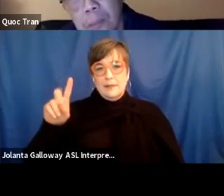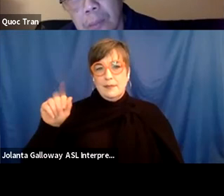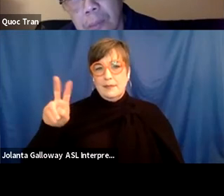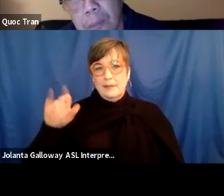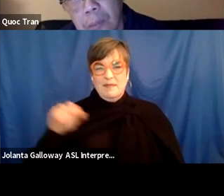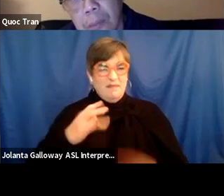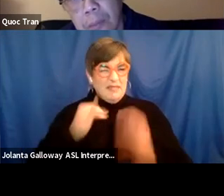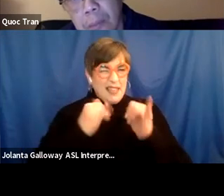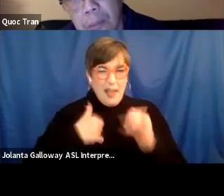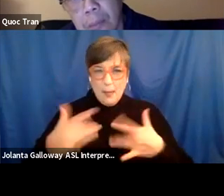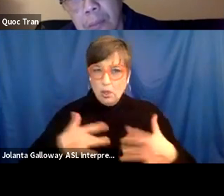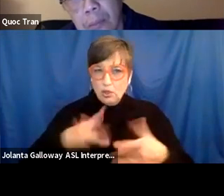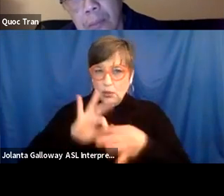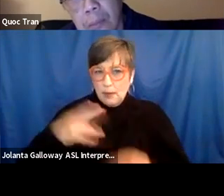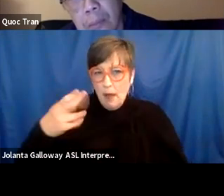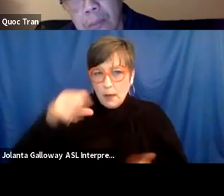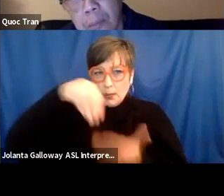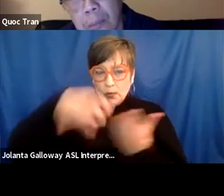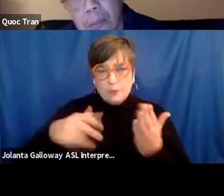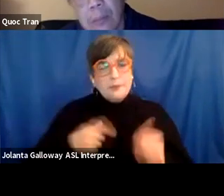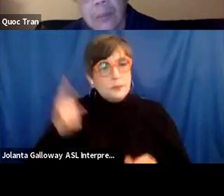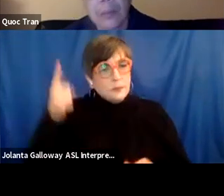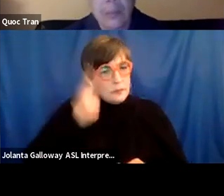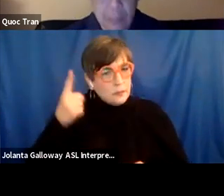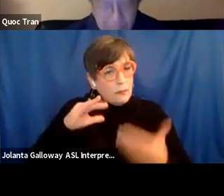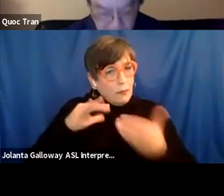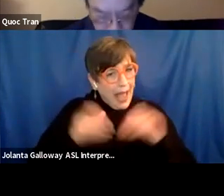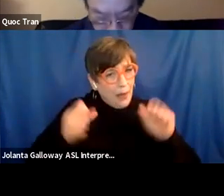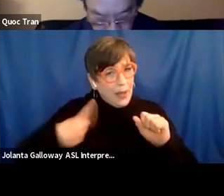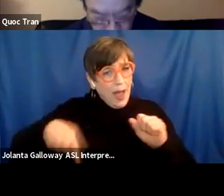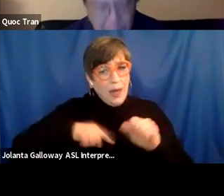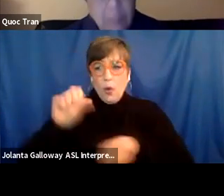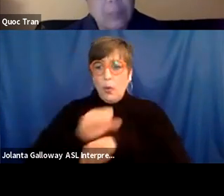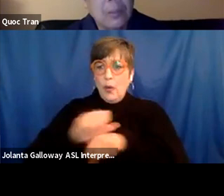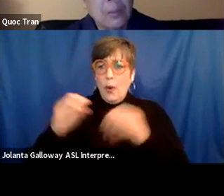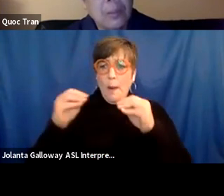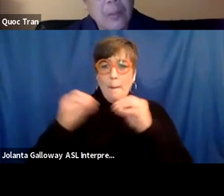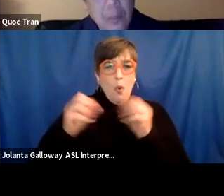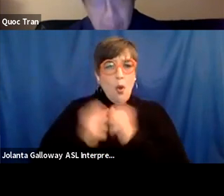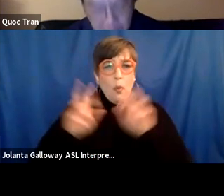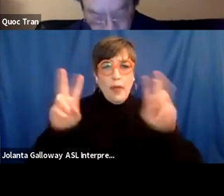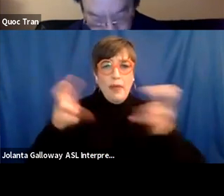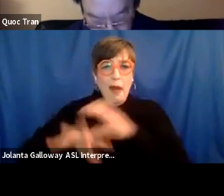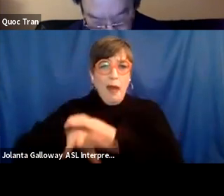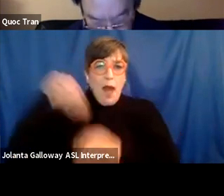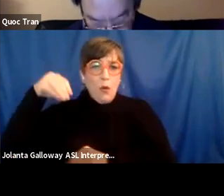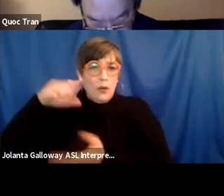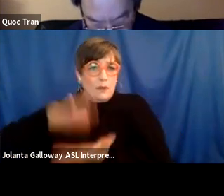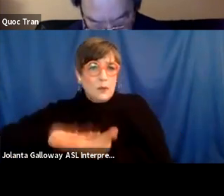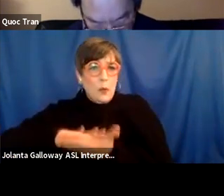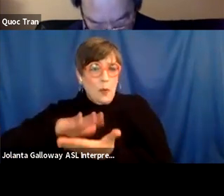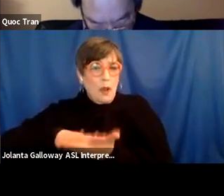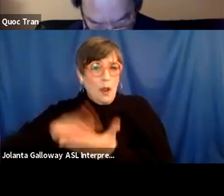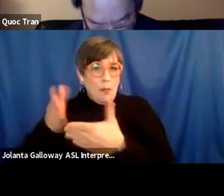and wonder how we can also work more closely with our out of school time partners. And just wonder